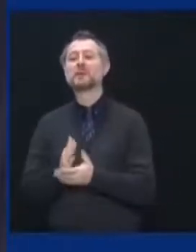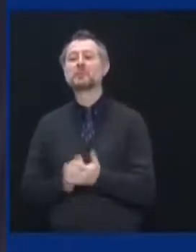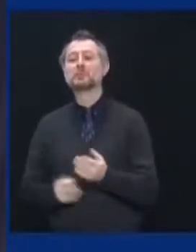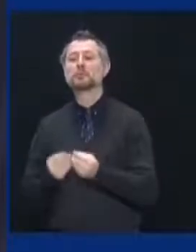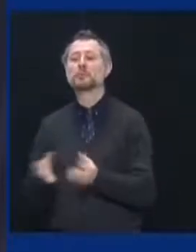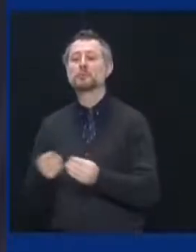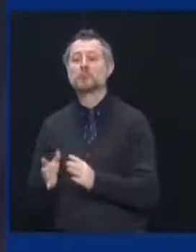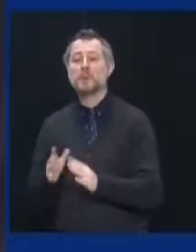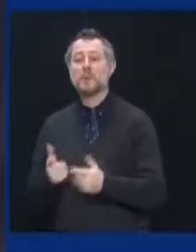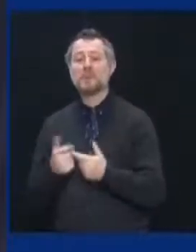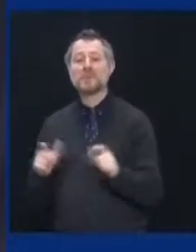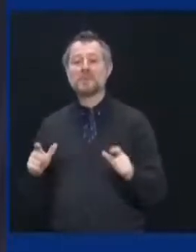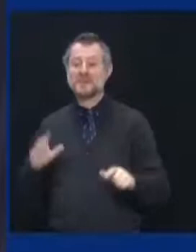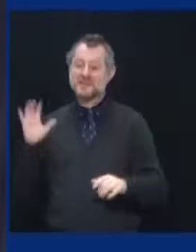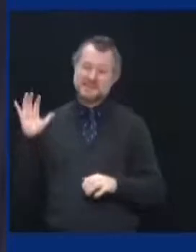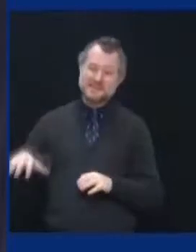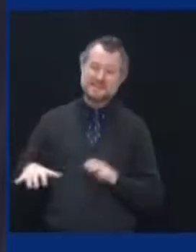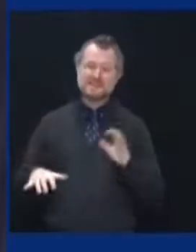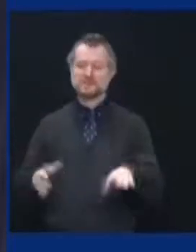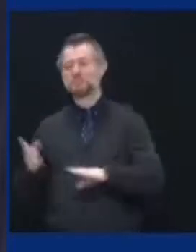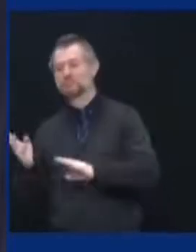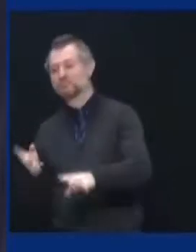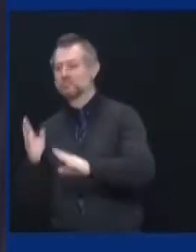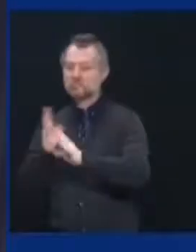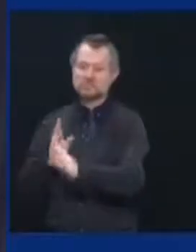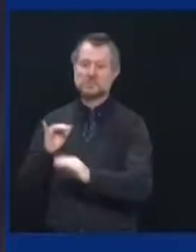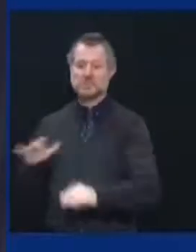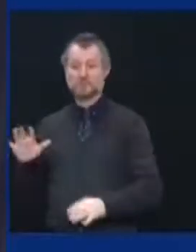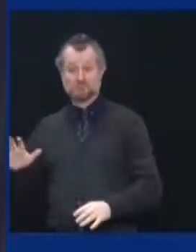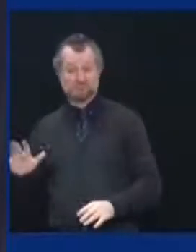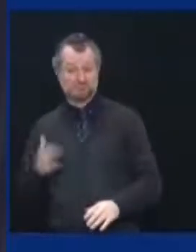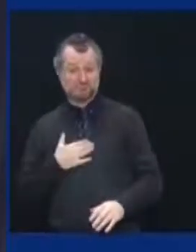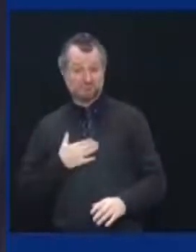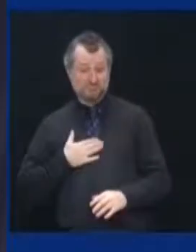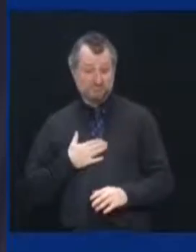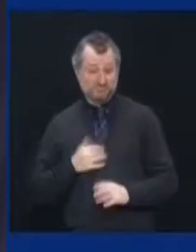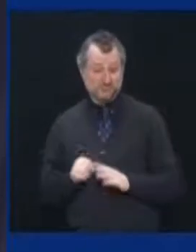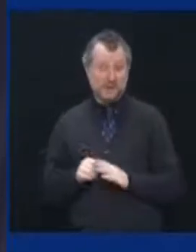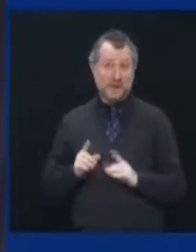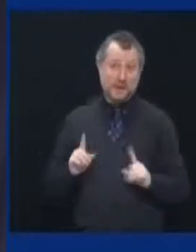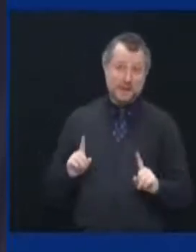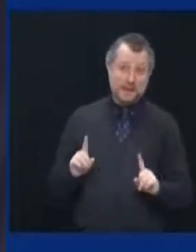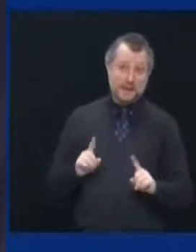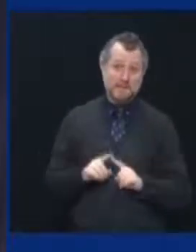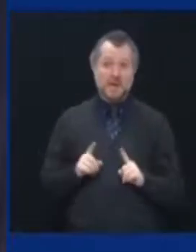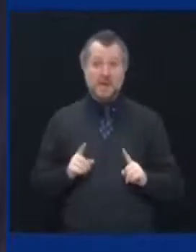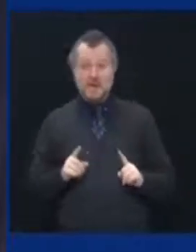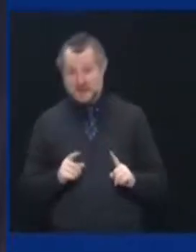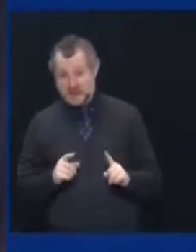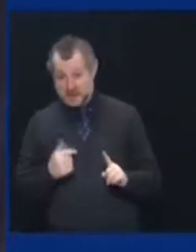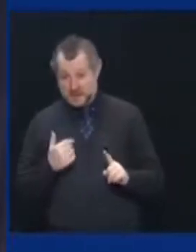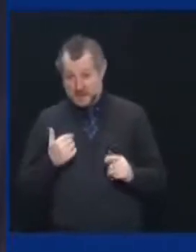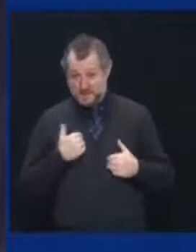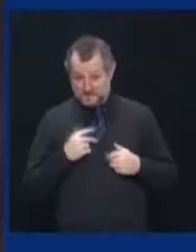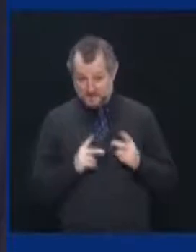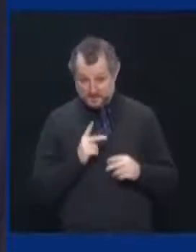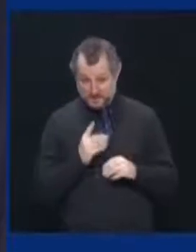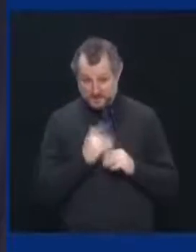mass vaccination sites, but they're really to catch overflow more than anything